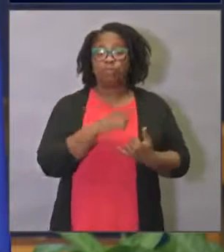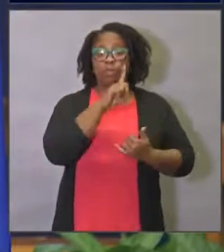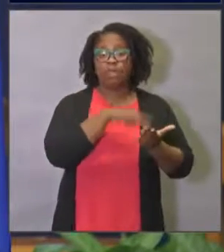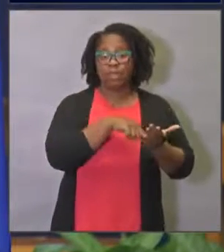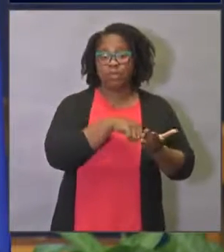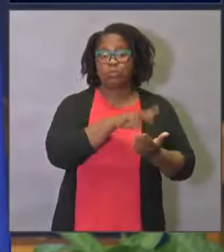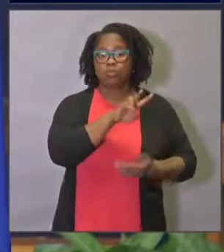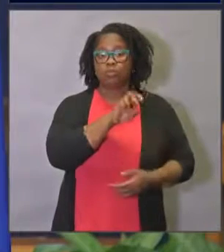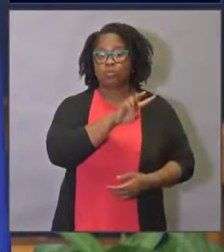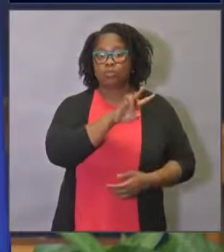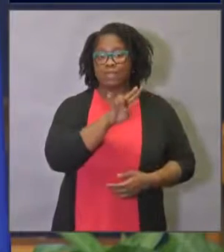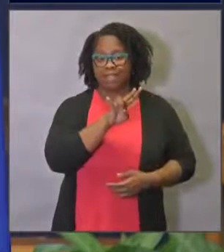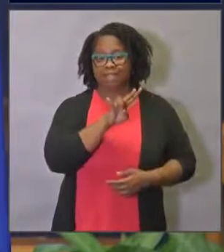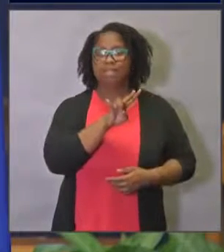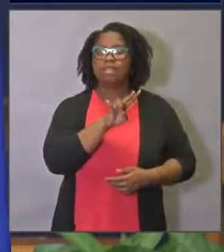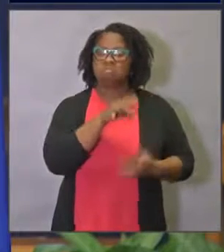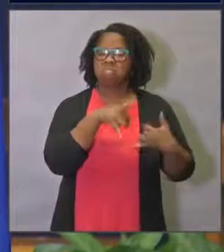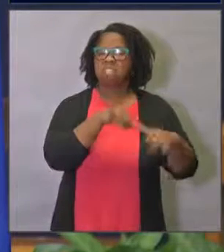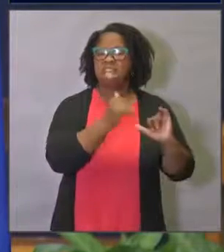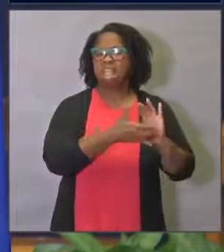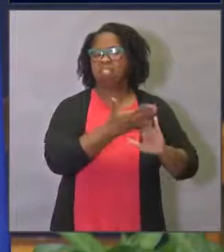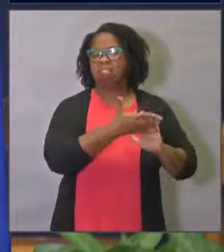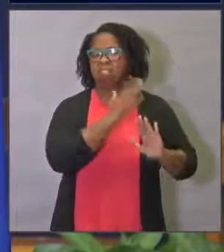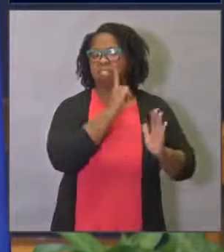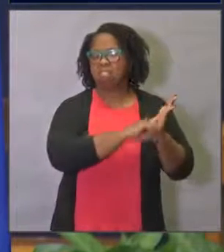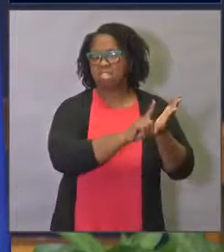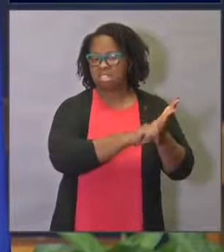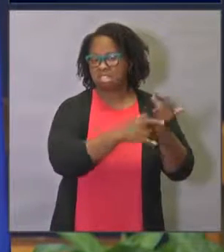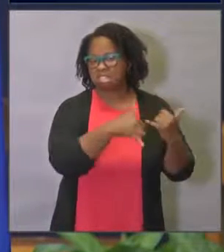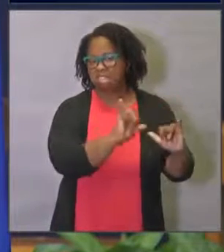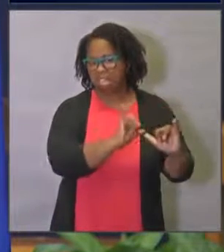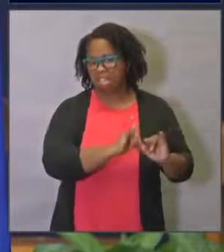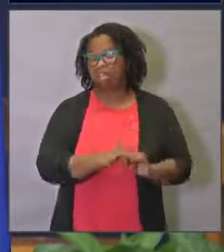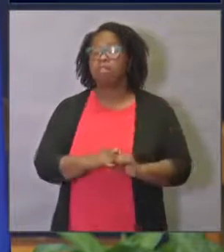1,227 open investigations, and we've closed